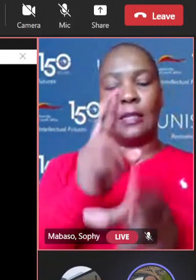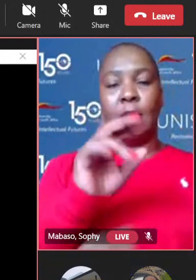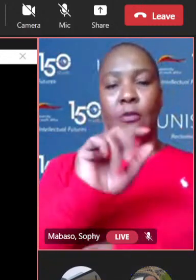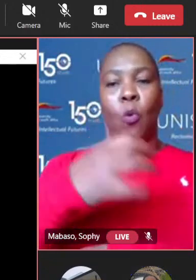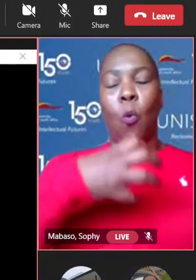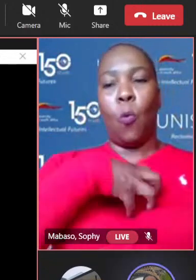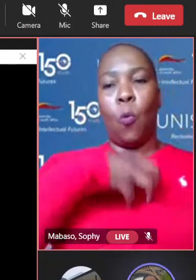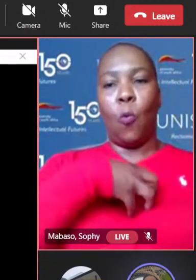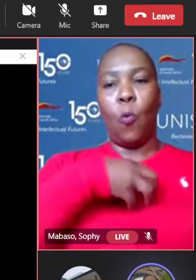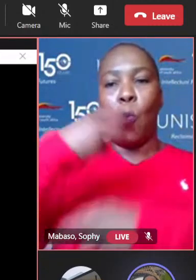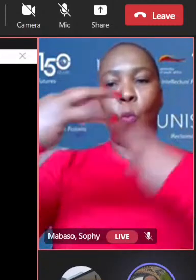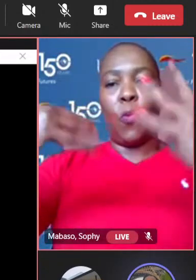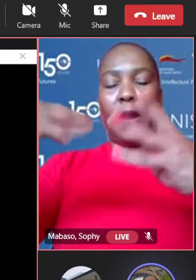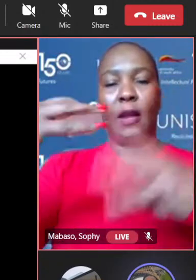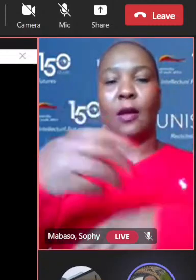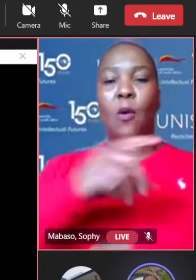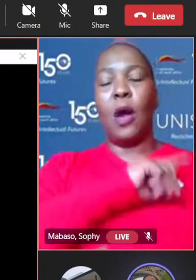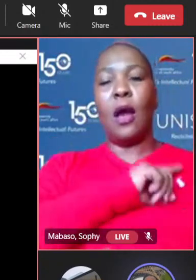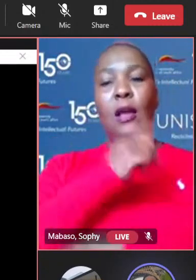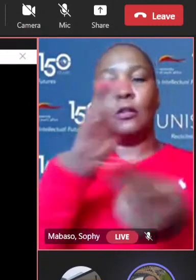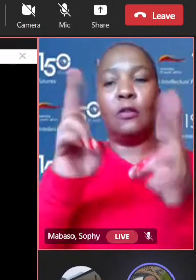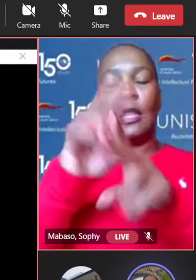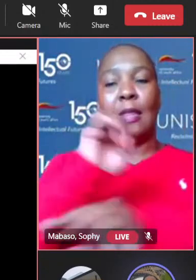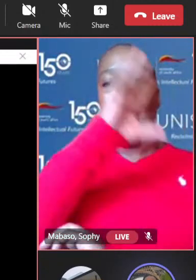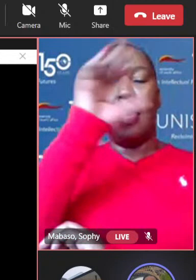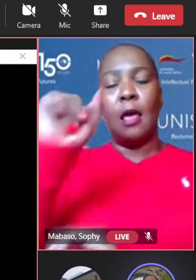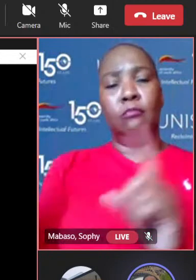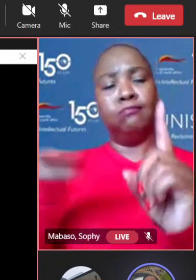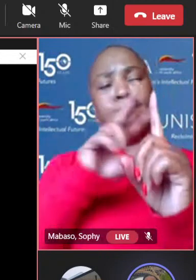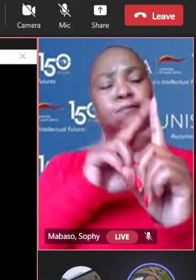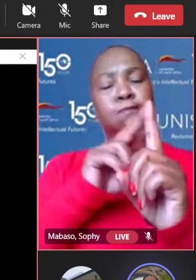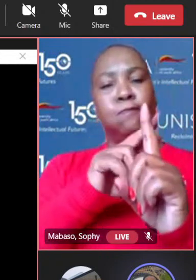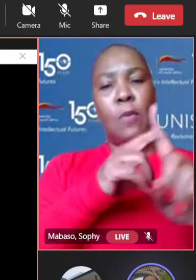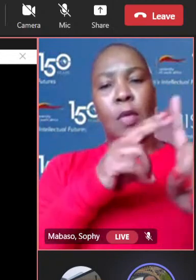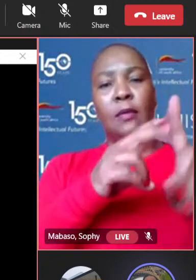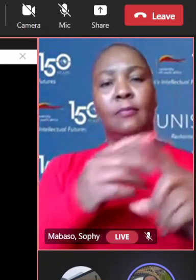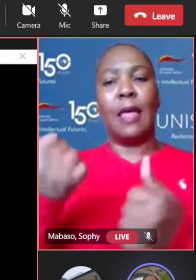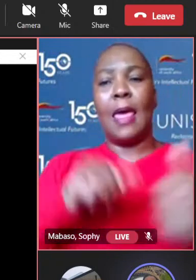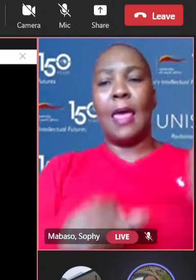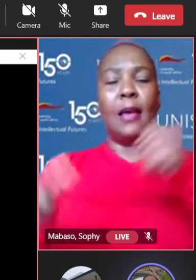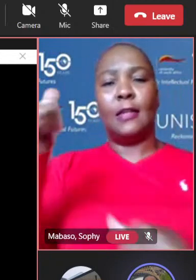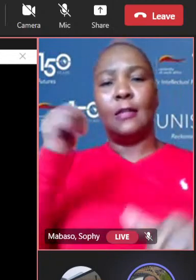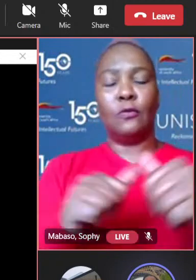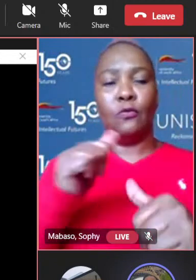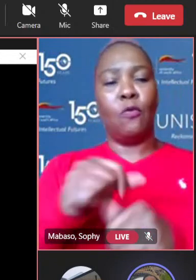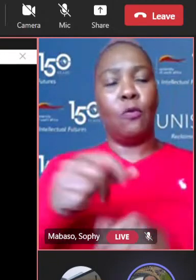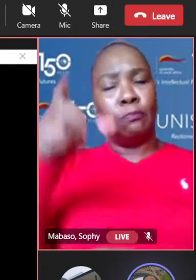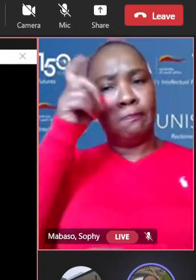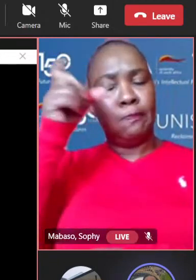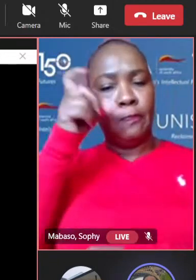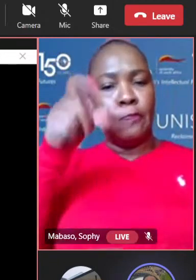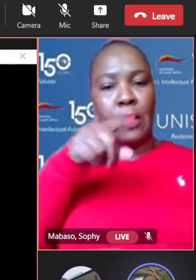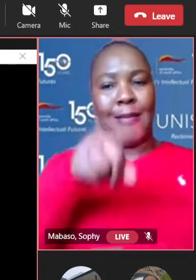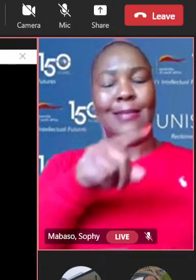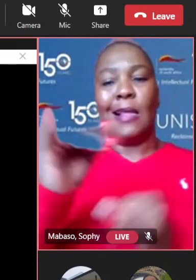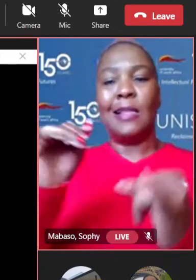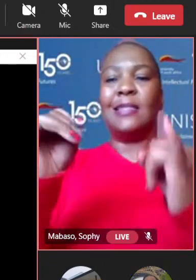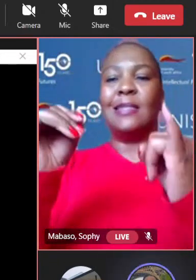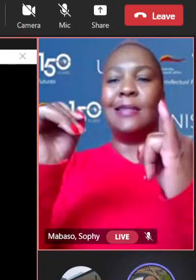work, because the university view acts of copyright infringement and plagiarism as a serious